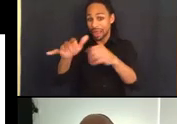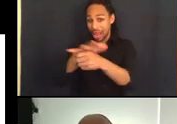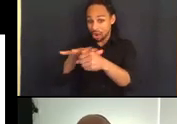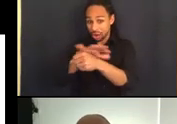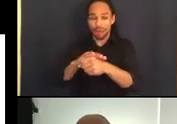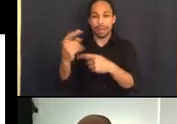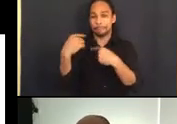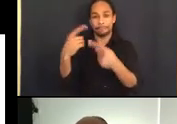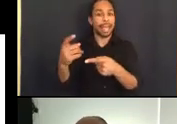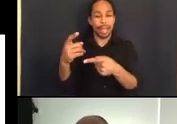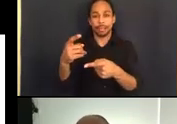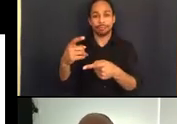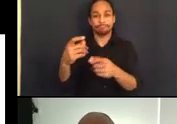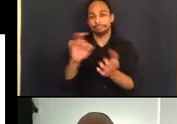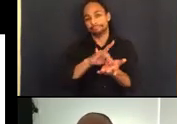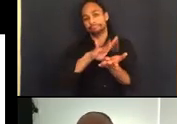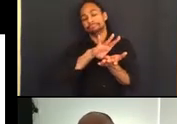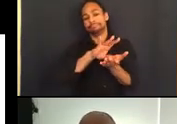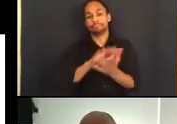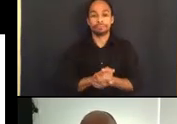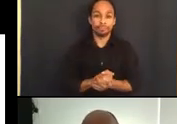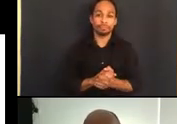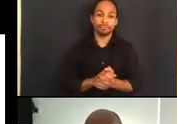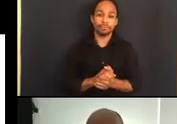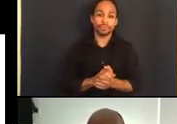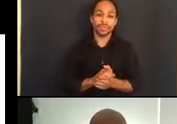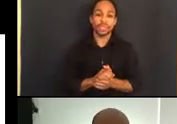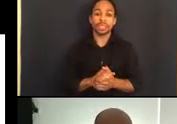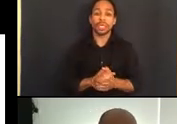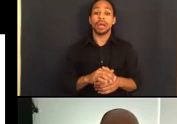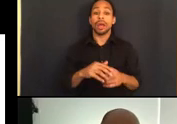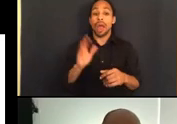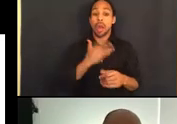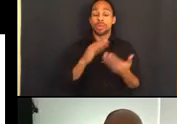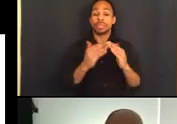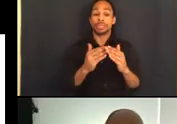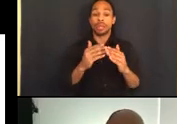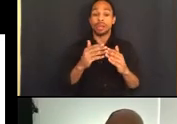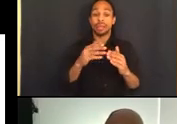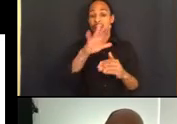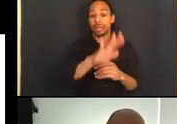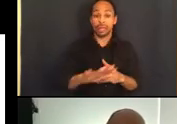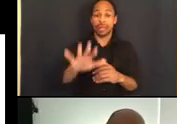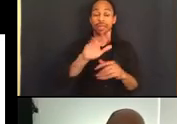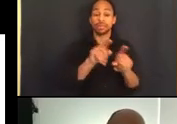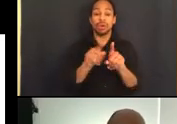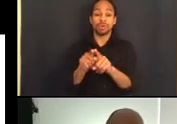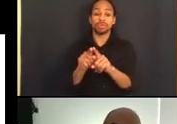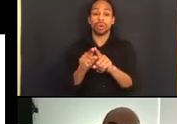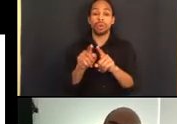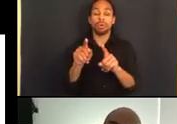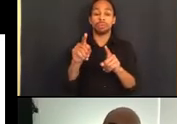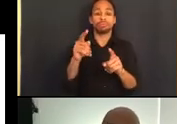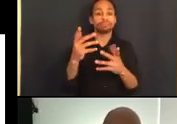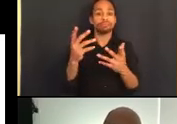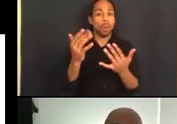Tijuana is also very much a waiting room for refugees. As people will recall, several caravans of Central American refugees arrived in Mexico